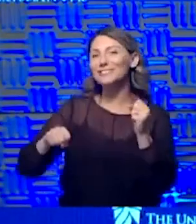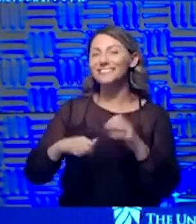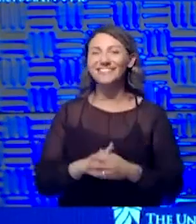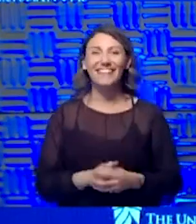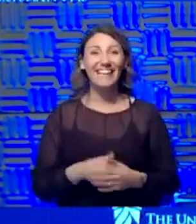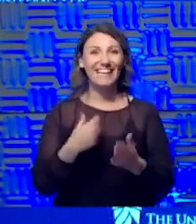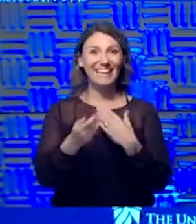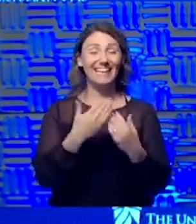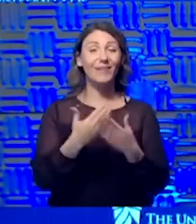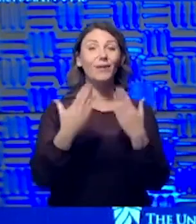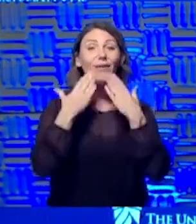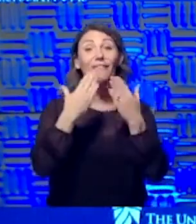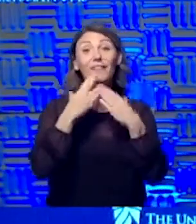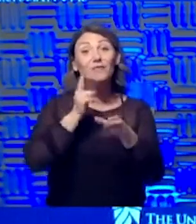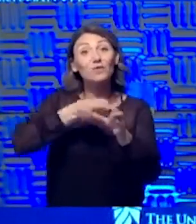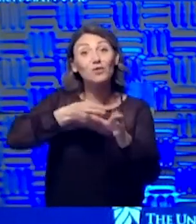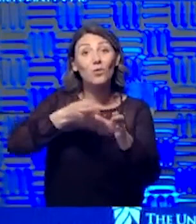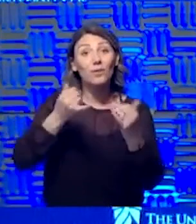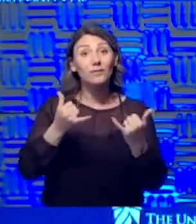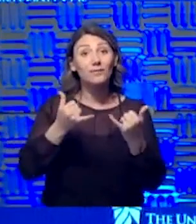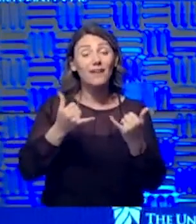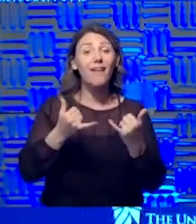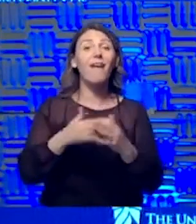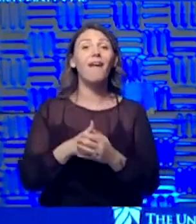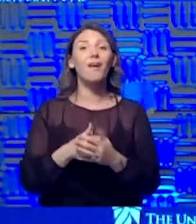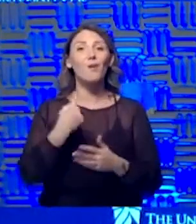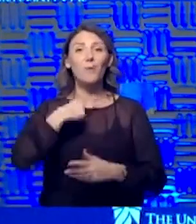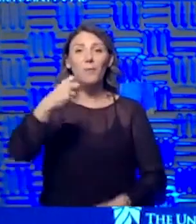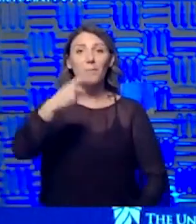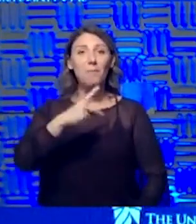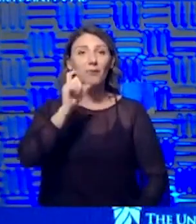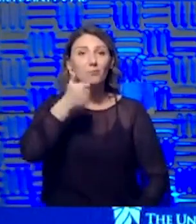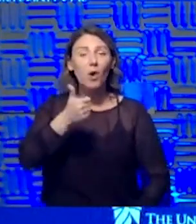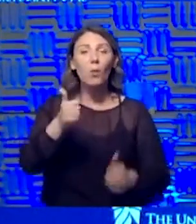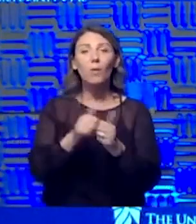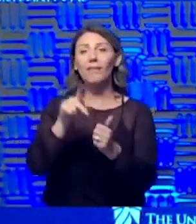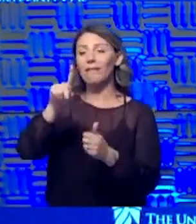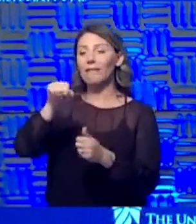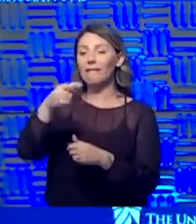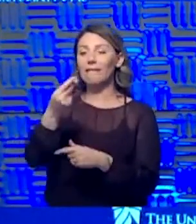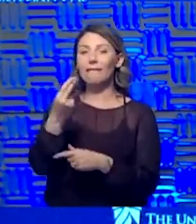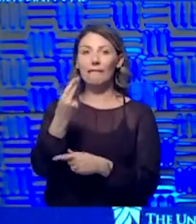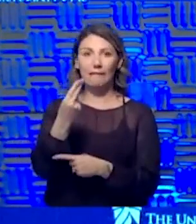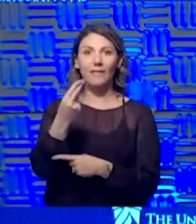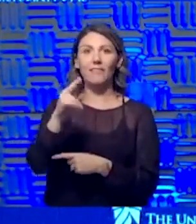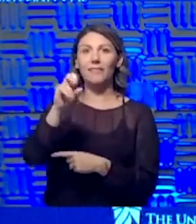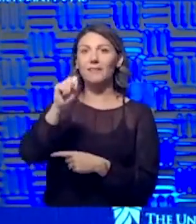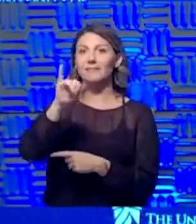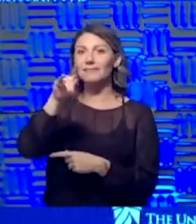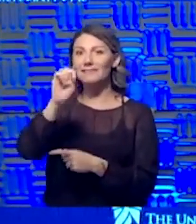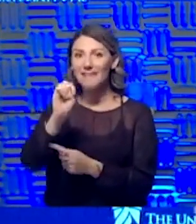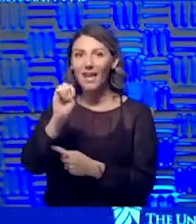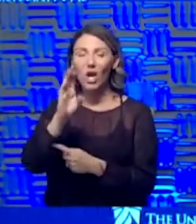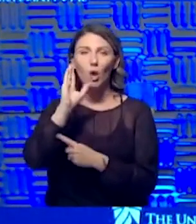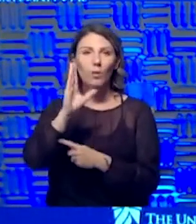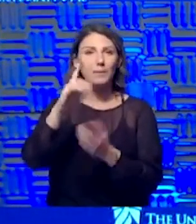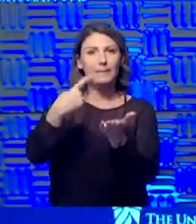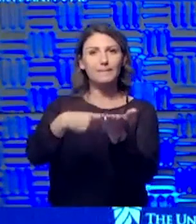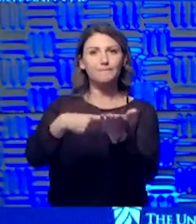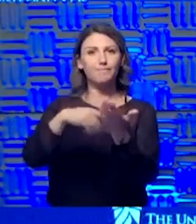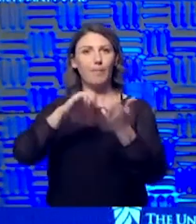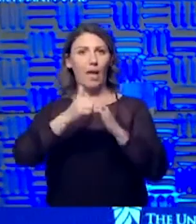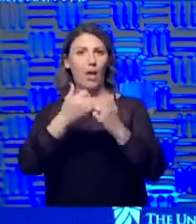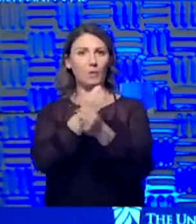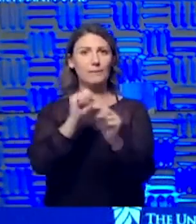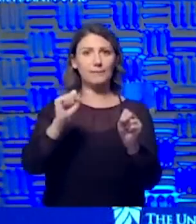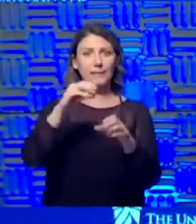well, thanks for being with us today, folks. We'll be back here tomorrow with Keith Sale, and we'll be kind of addressing how we're going to be safe in the